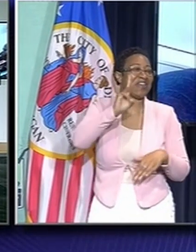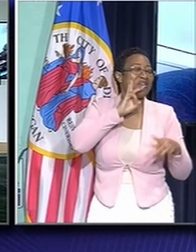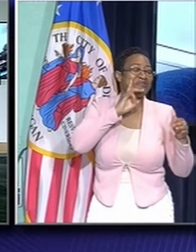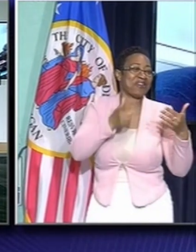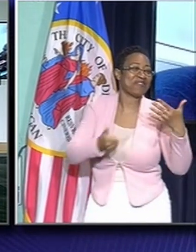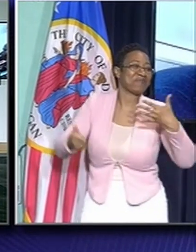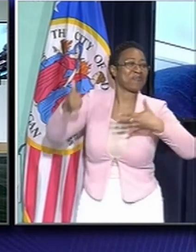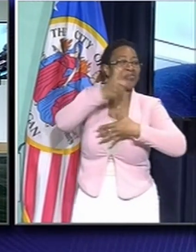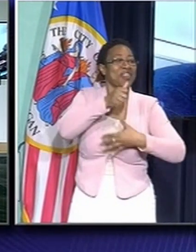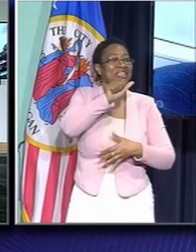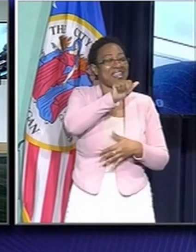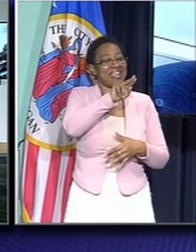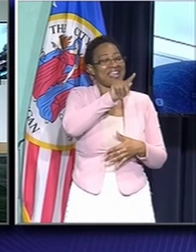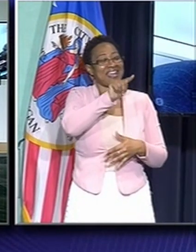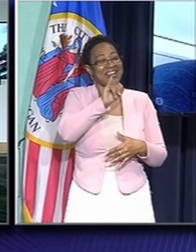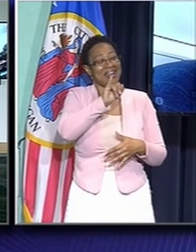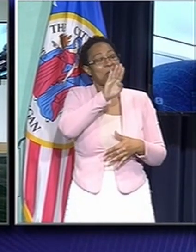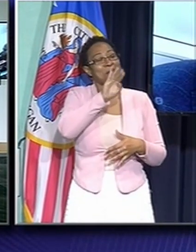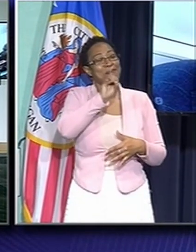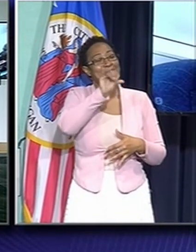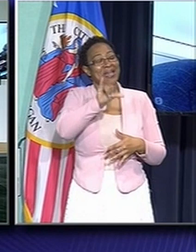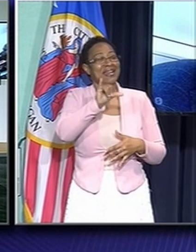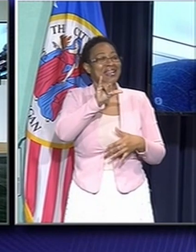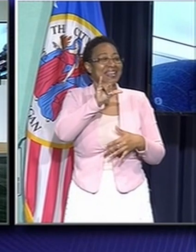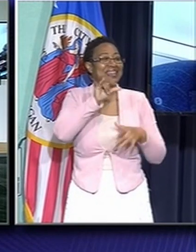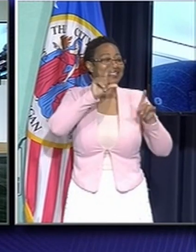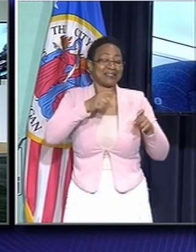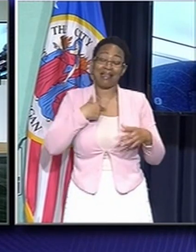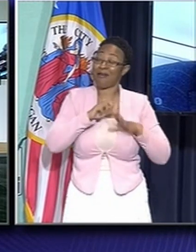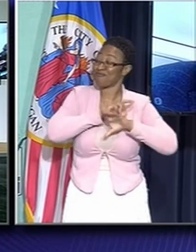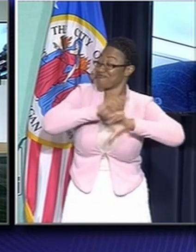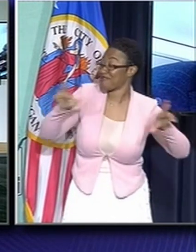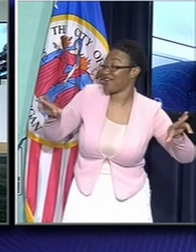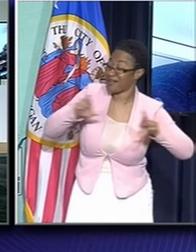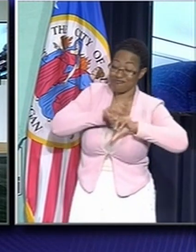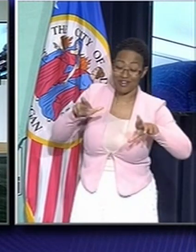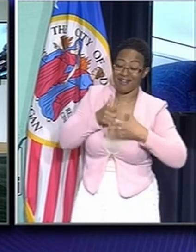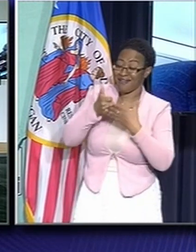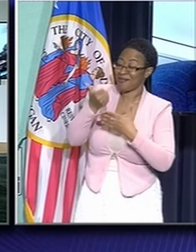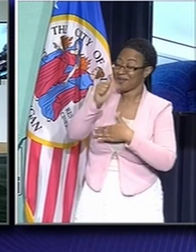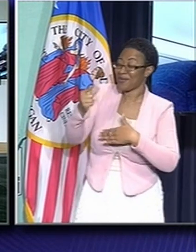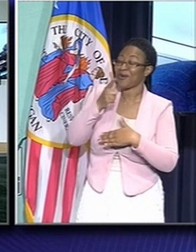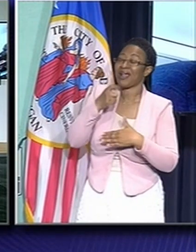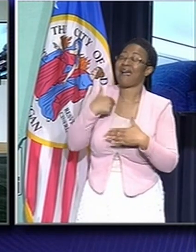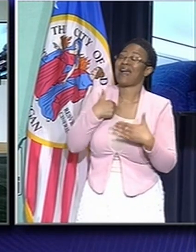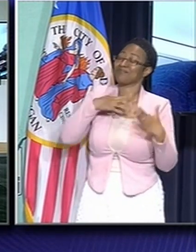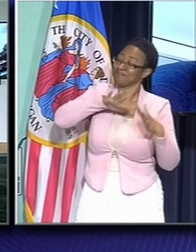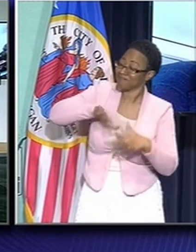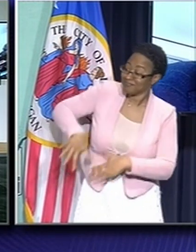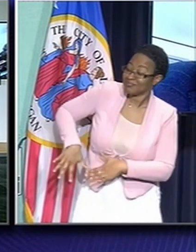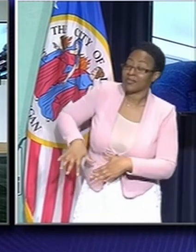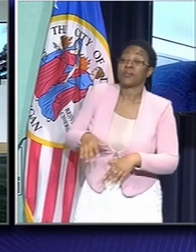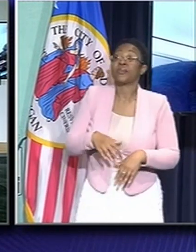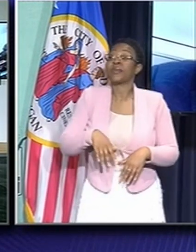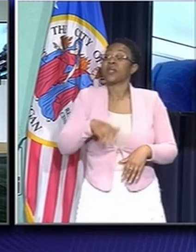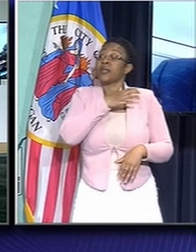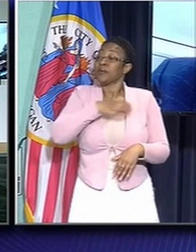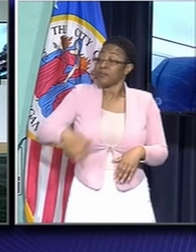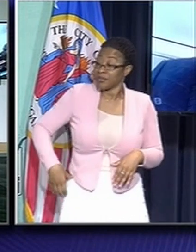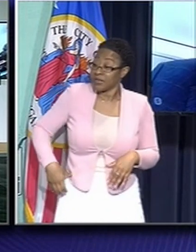line for the antibodies test. I'm ready. I'm ready to help anybody I can, having put this thing behind me, I hope. Mr. Mayor, ML